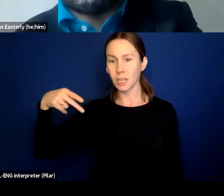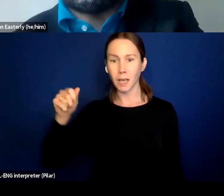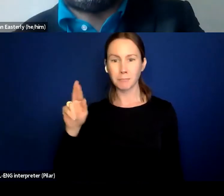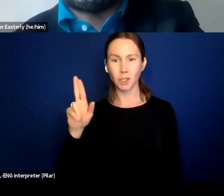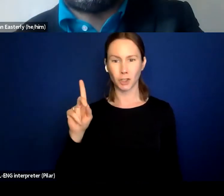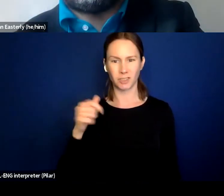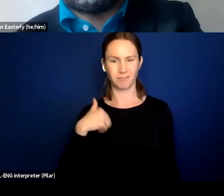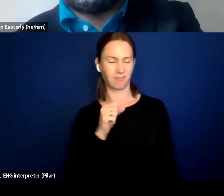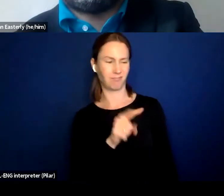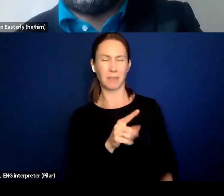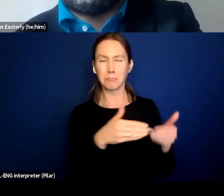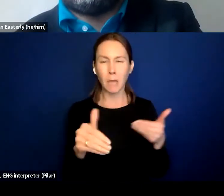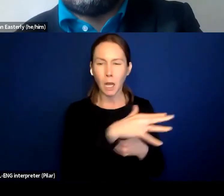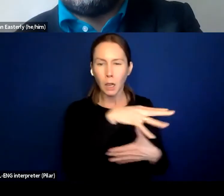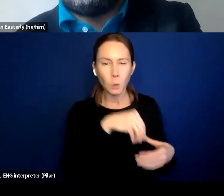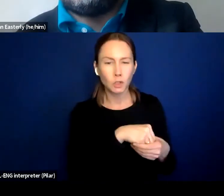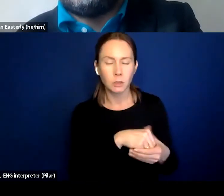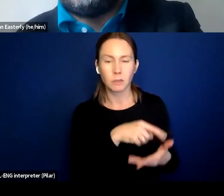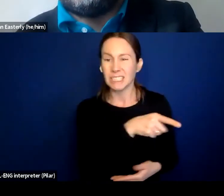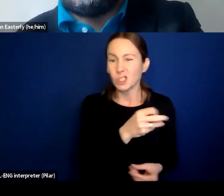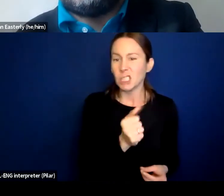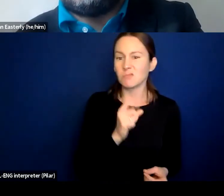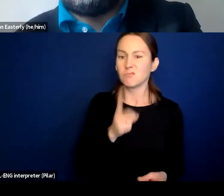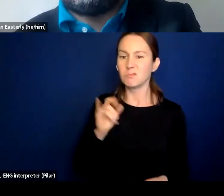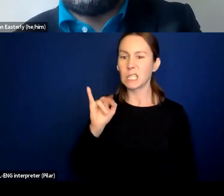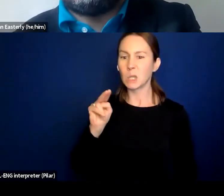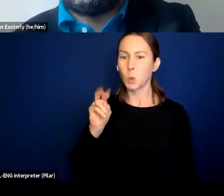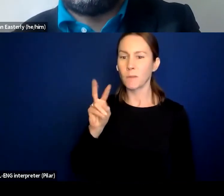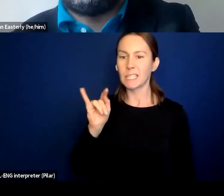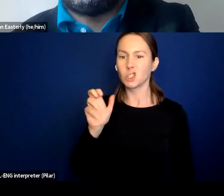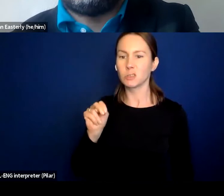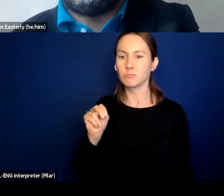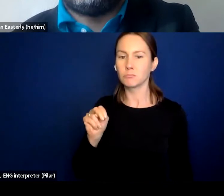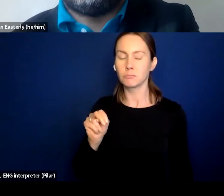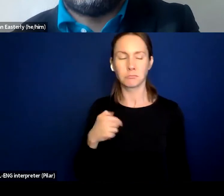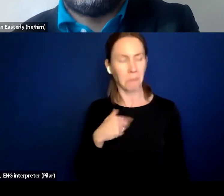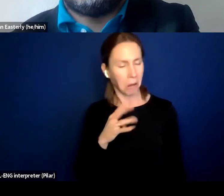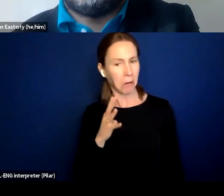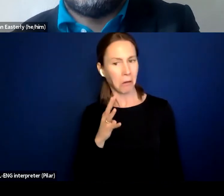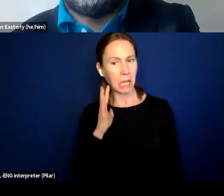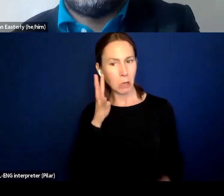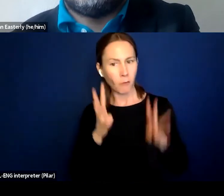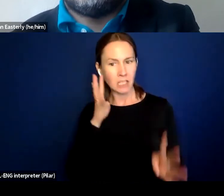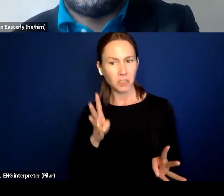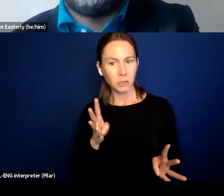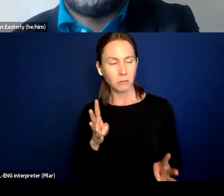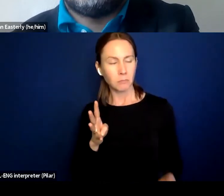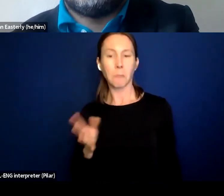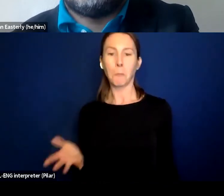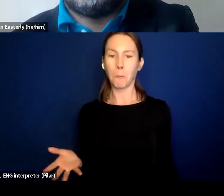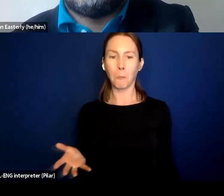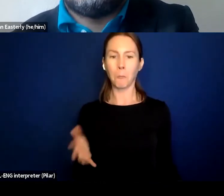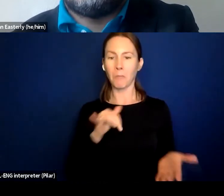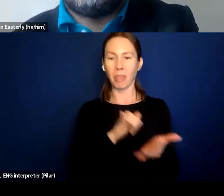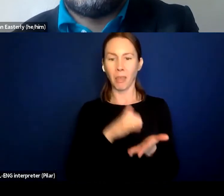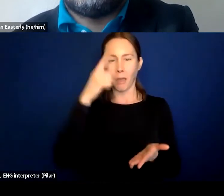inclusion? And she said immediately, innovation. And That was sitting in my